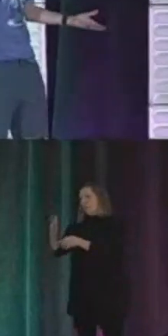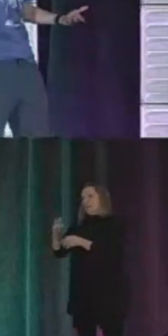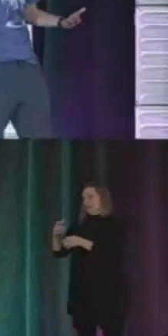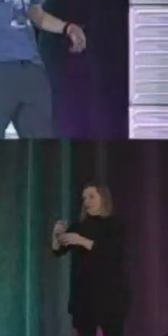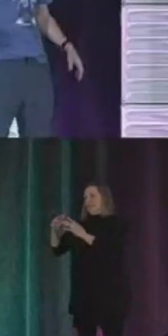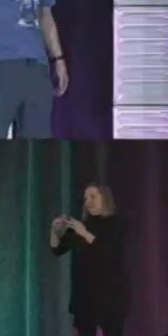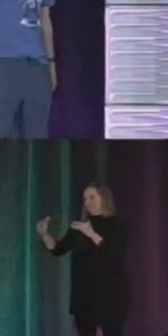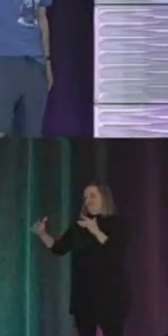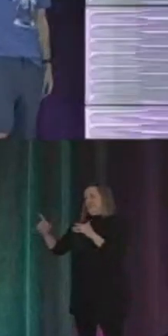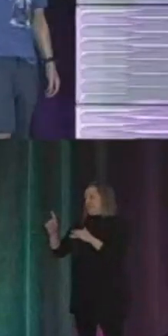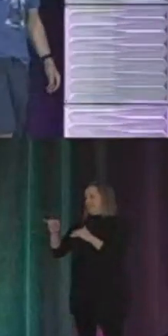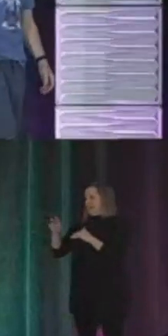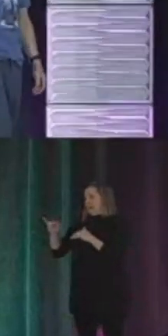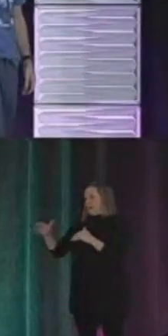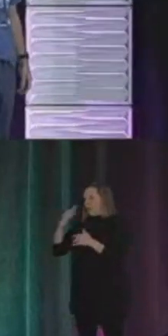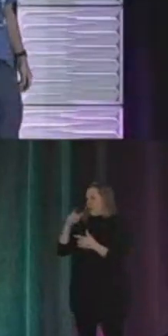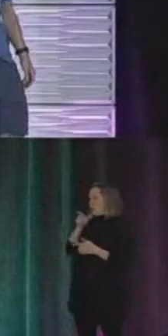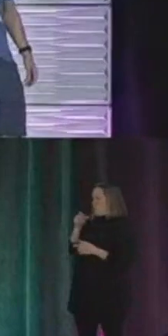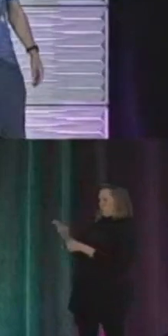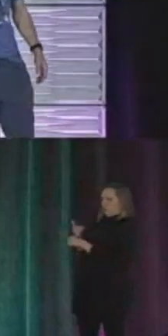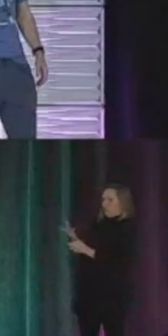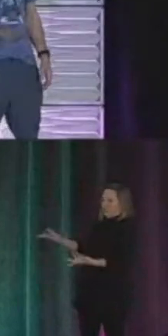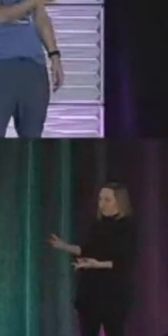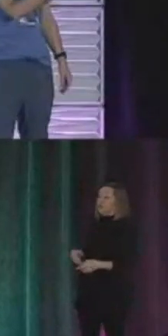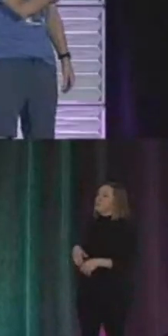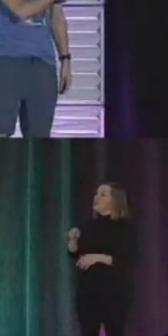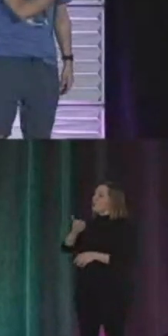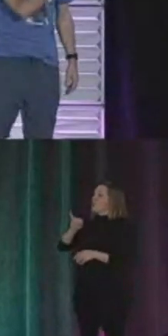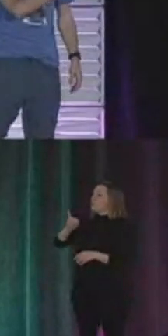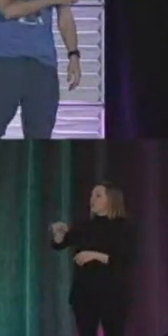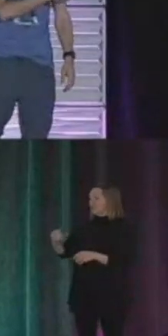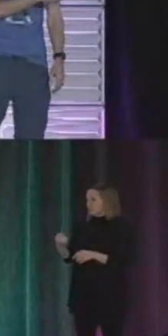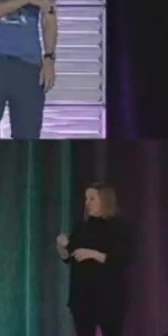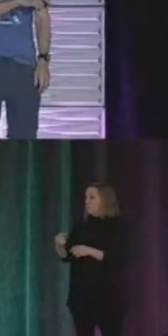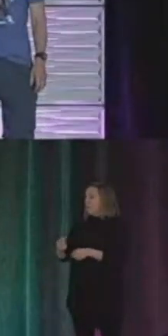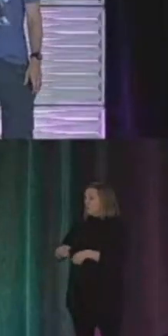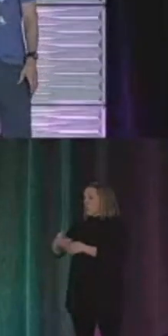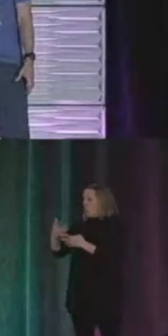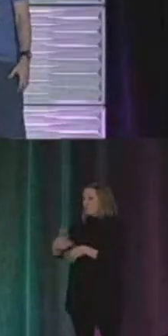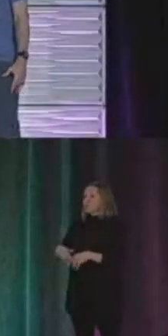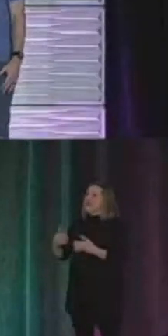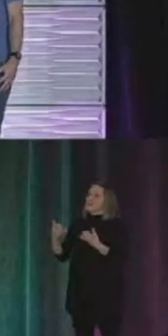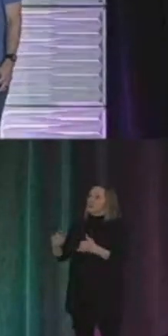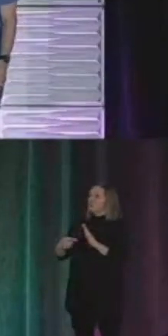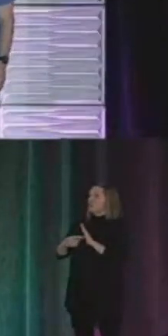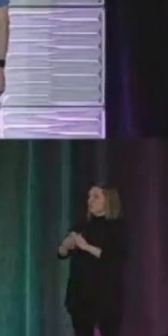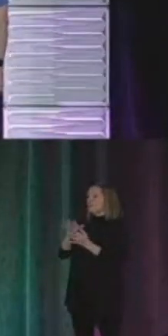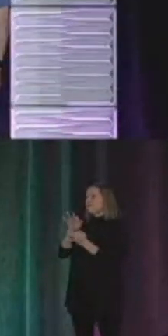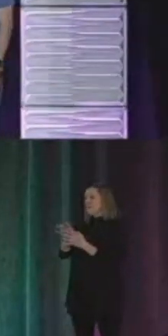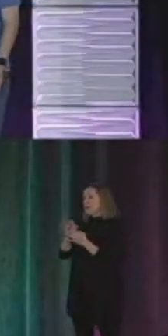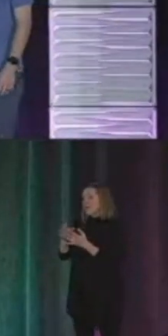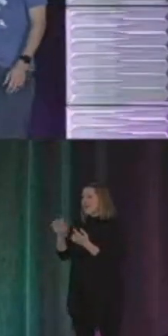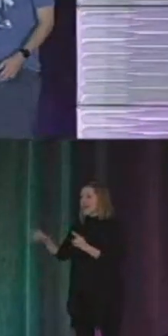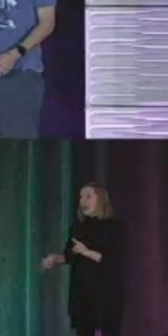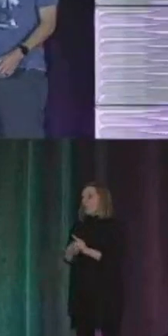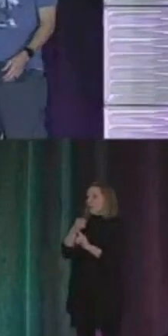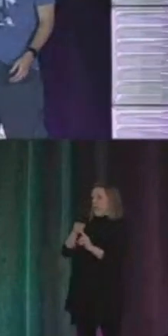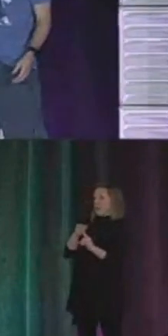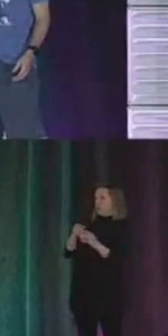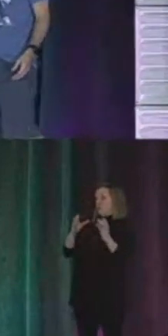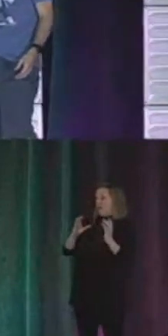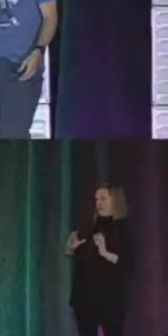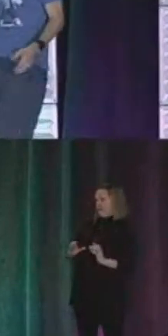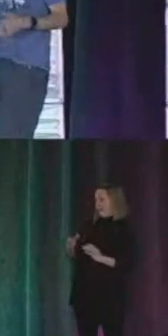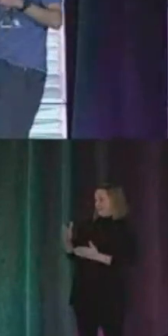don't know on the CDN who the user is. So JavaScript loads. We can now show some UI feedback. We come back to our